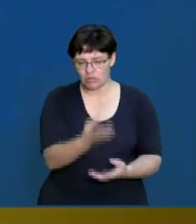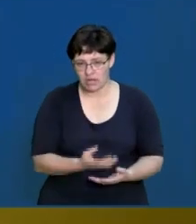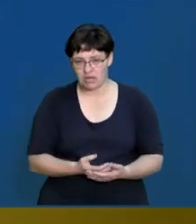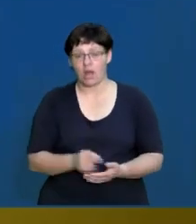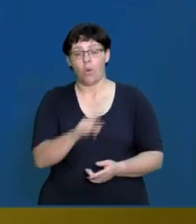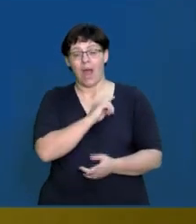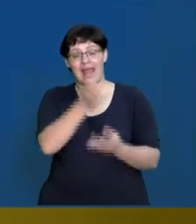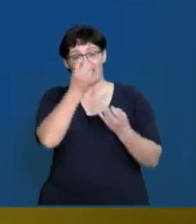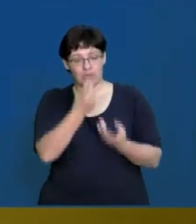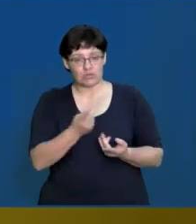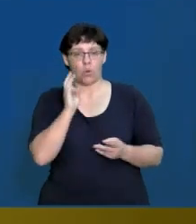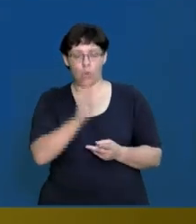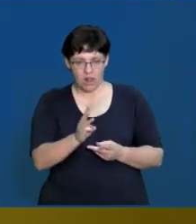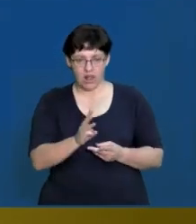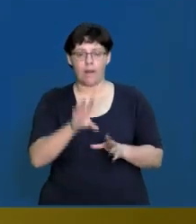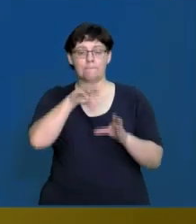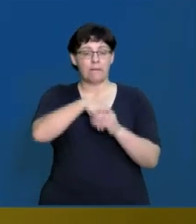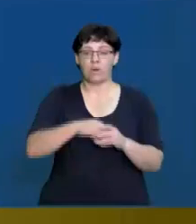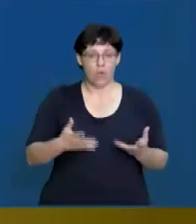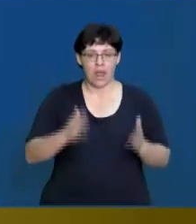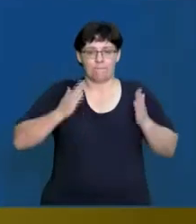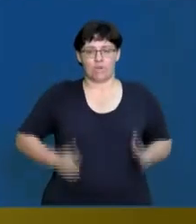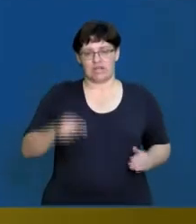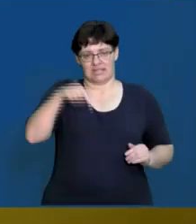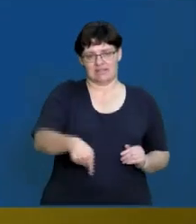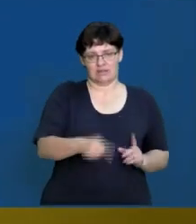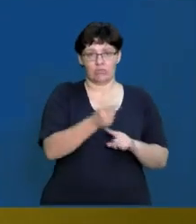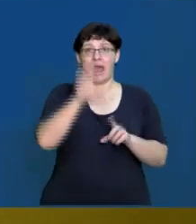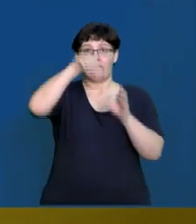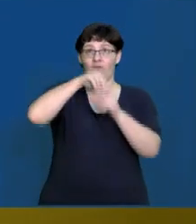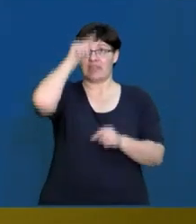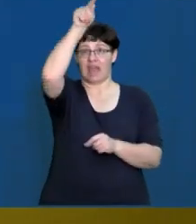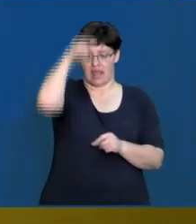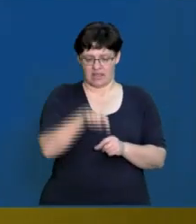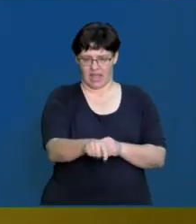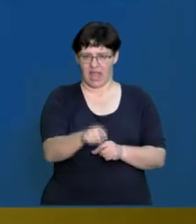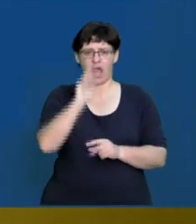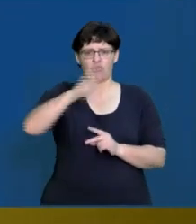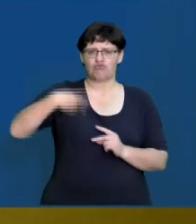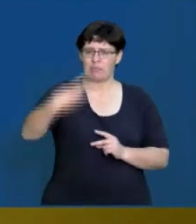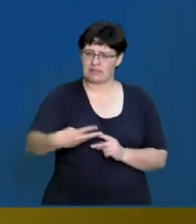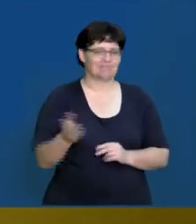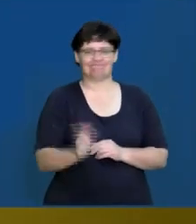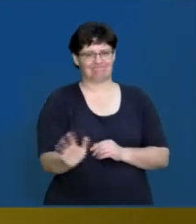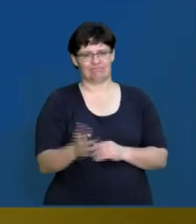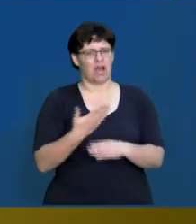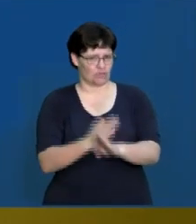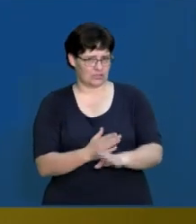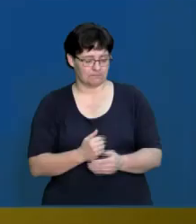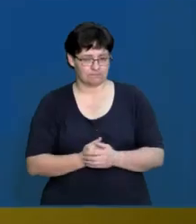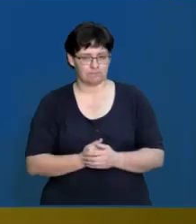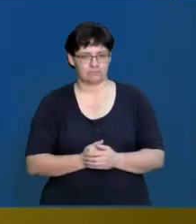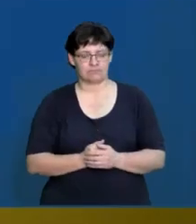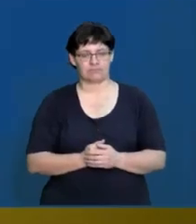information, as such information is going to be tackled in the main body. So avoid repeating things that are in the introduction in your